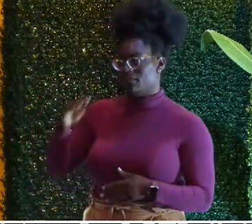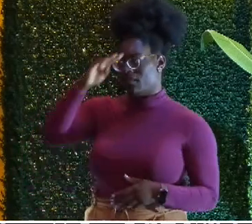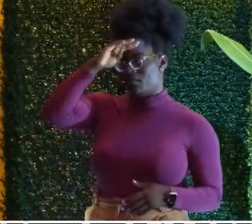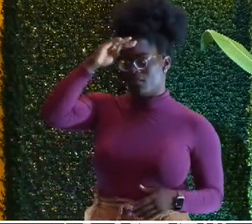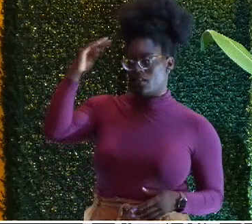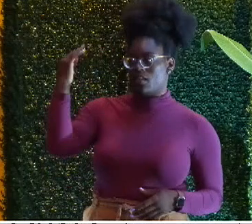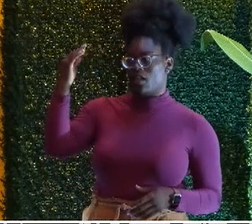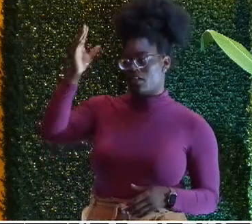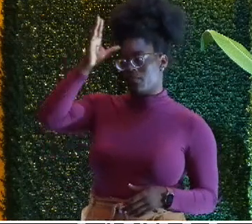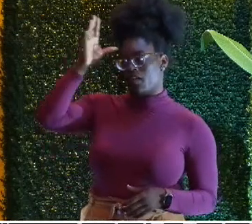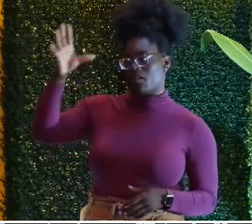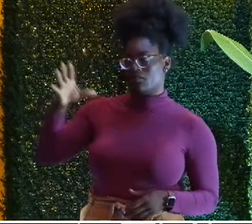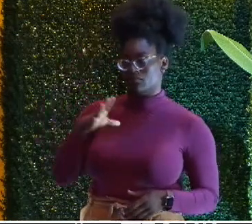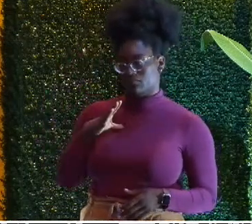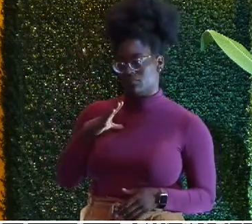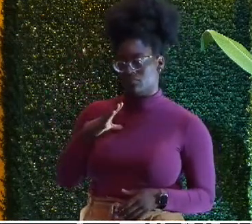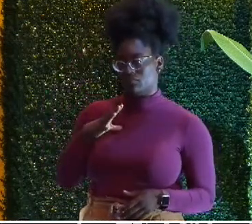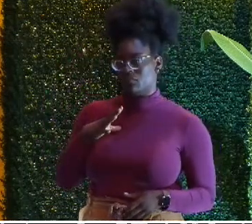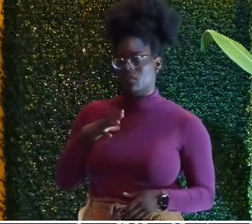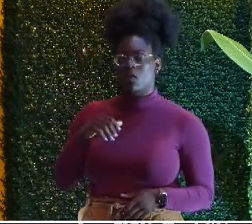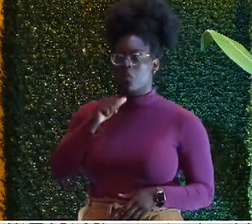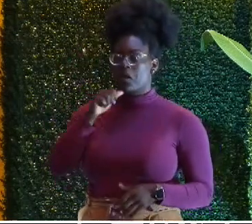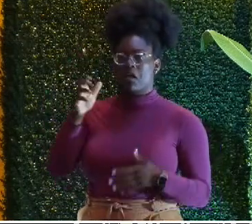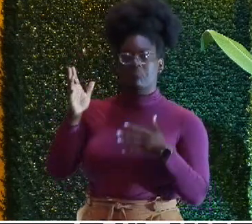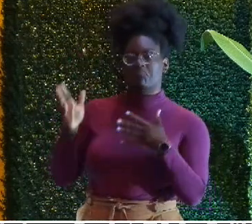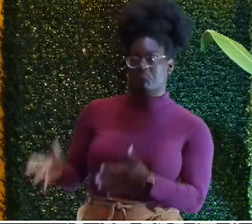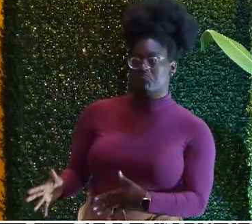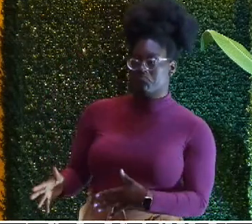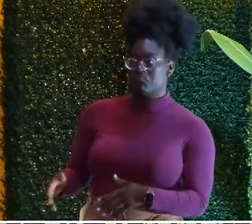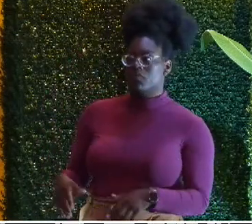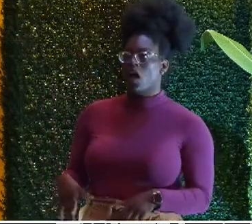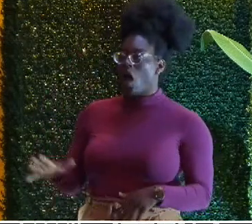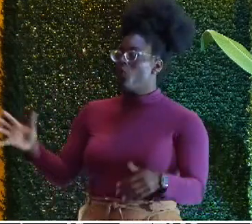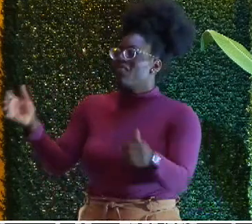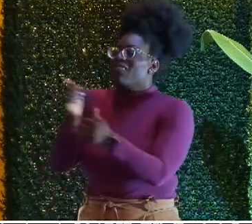And even if that radical means creating a bit of distance,